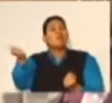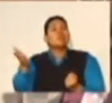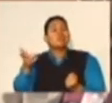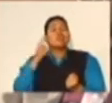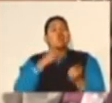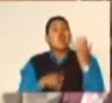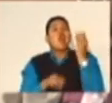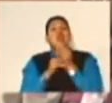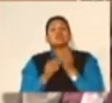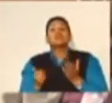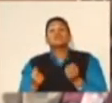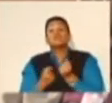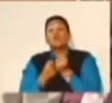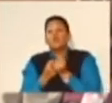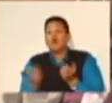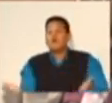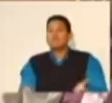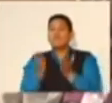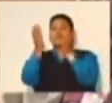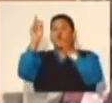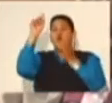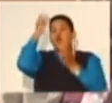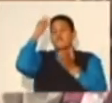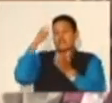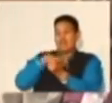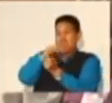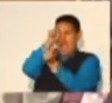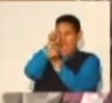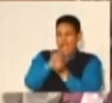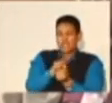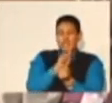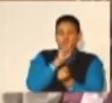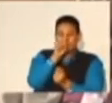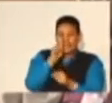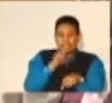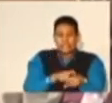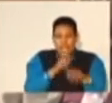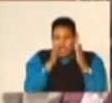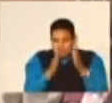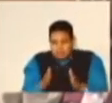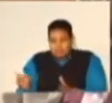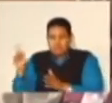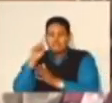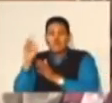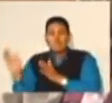also enable government to have a very accurate, real-time census for planning purposes.